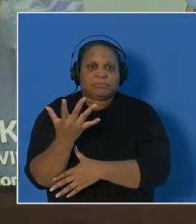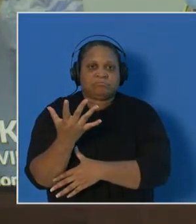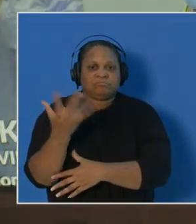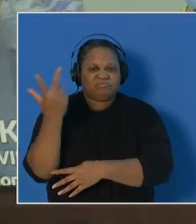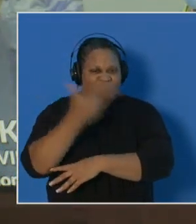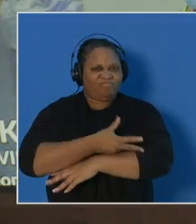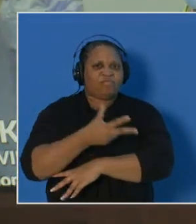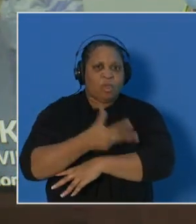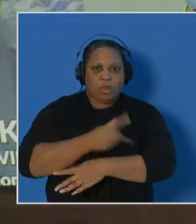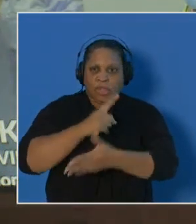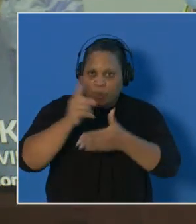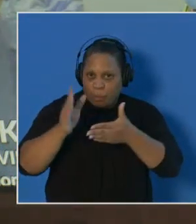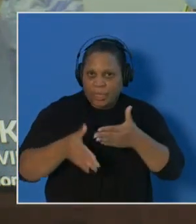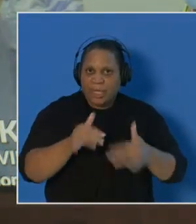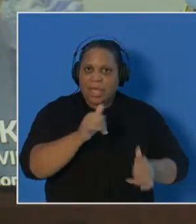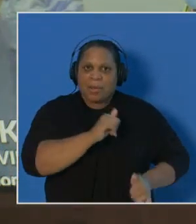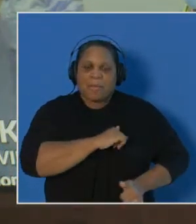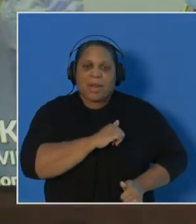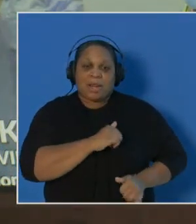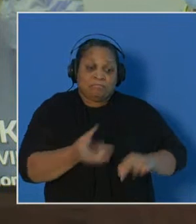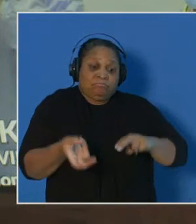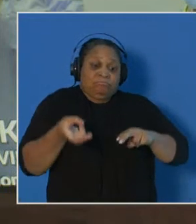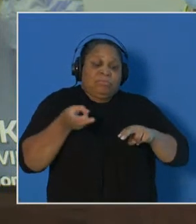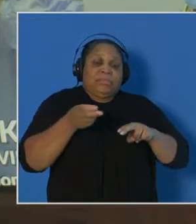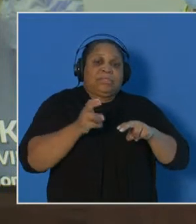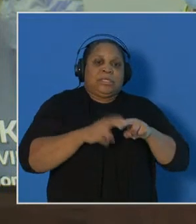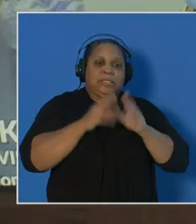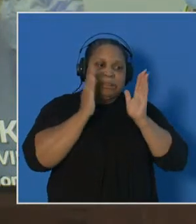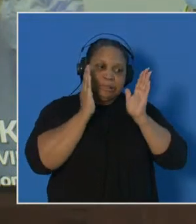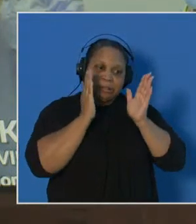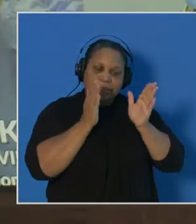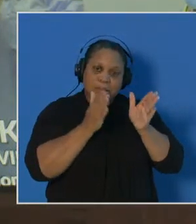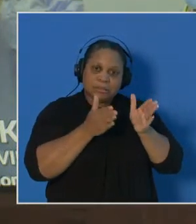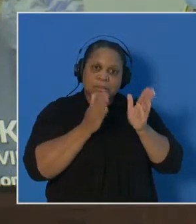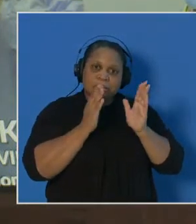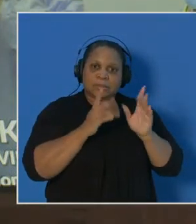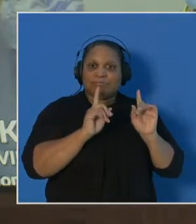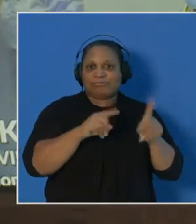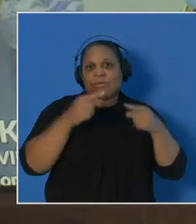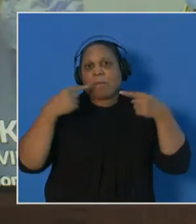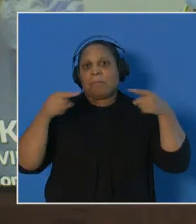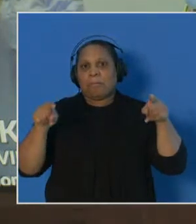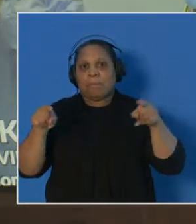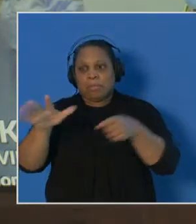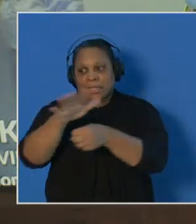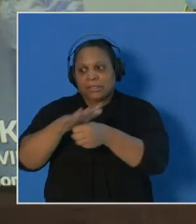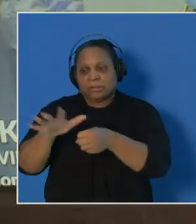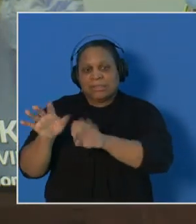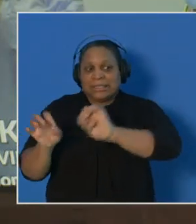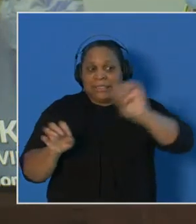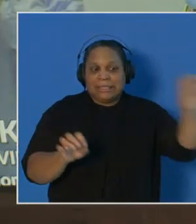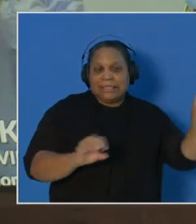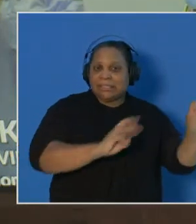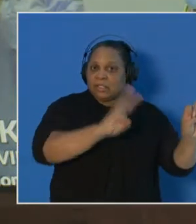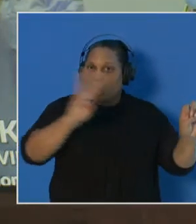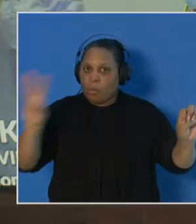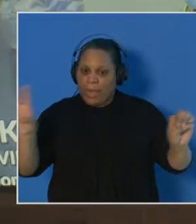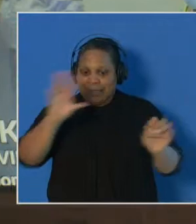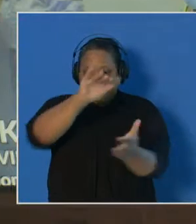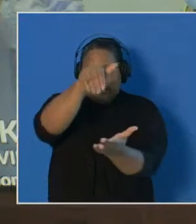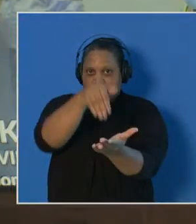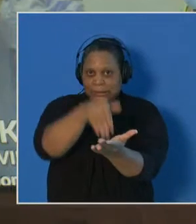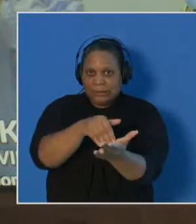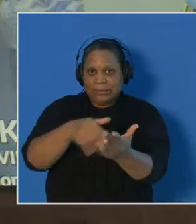3-day weekend, the regiment's presence will increase with a focus on the highly visited public spaces in the east, west, and central